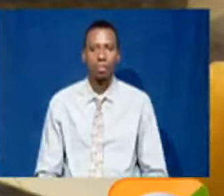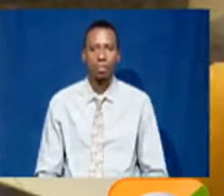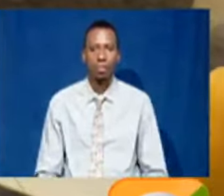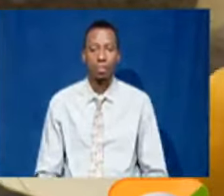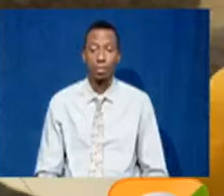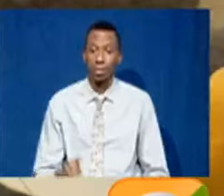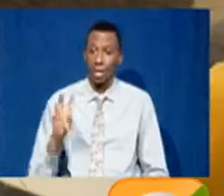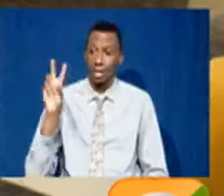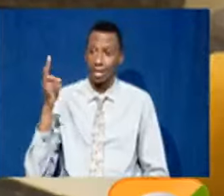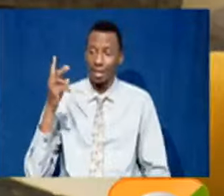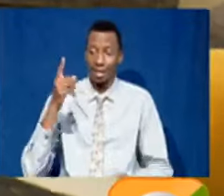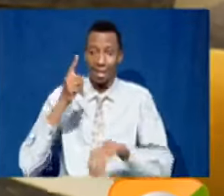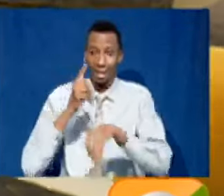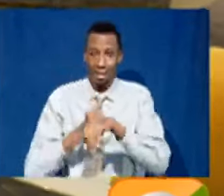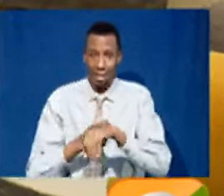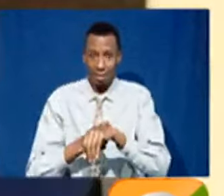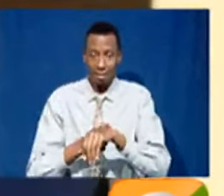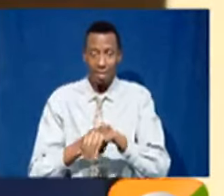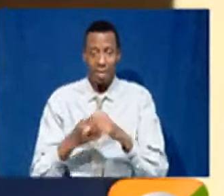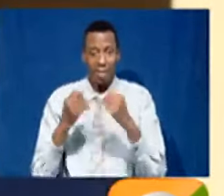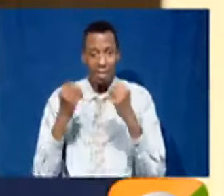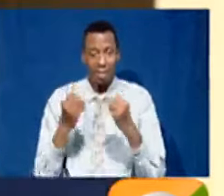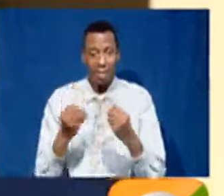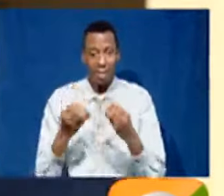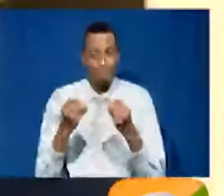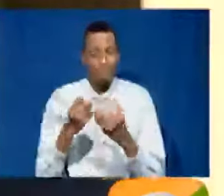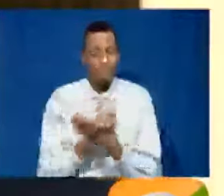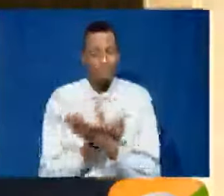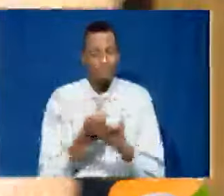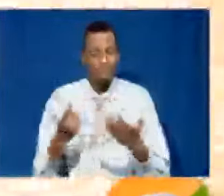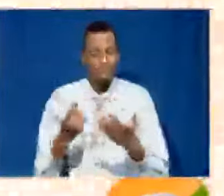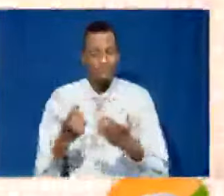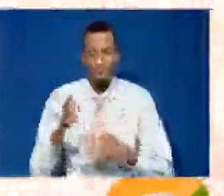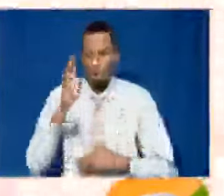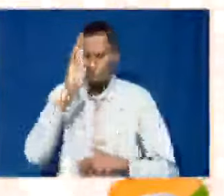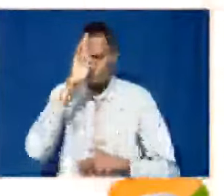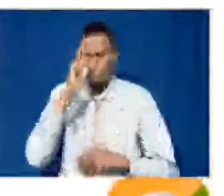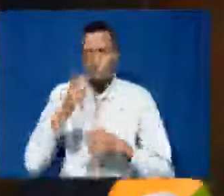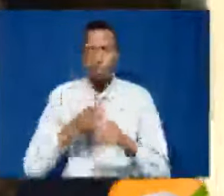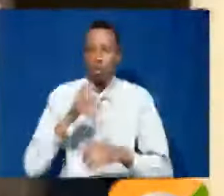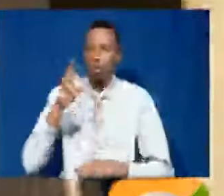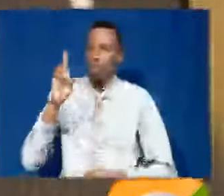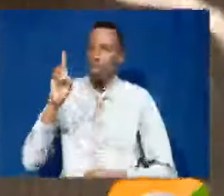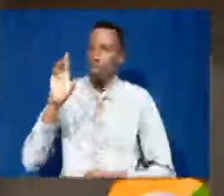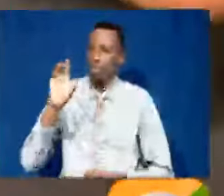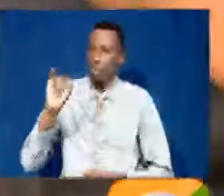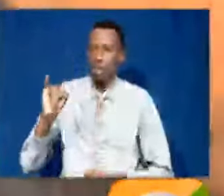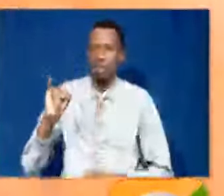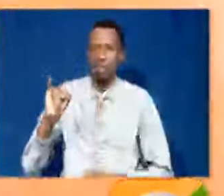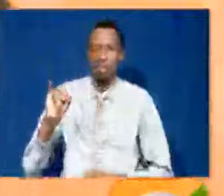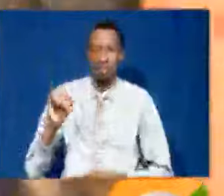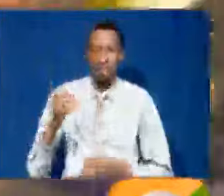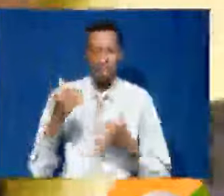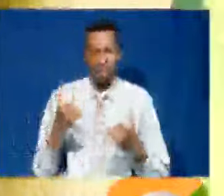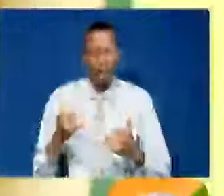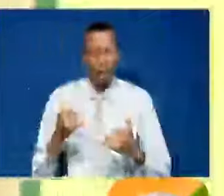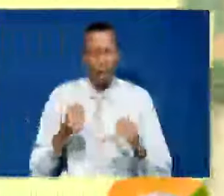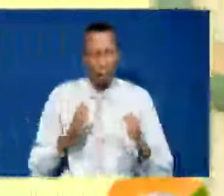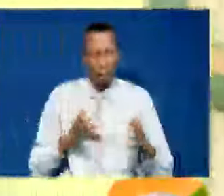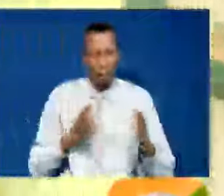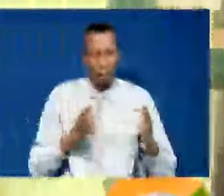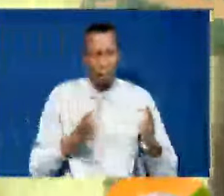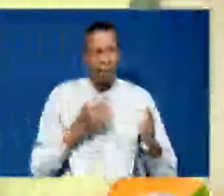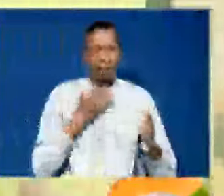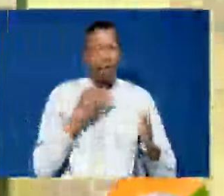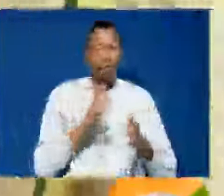For the second time in as many weeks, detectives from the Criminal Investigations Department are racing against time to